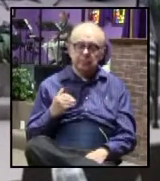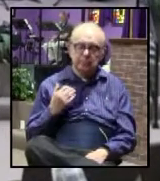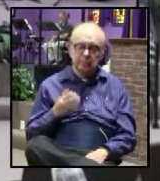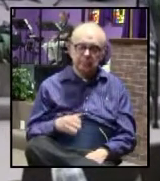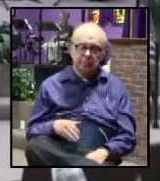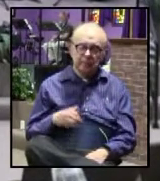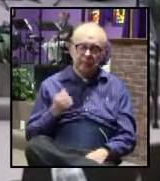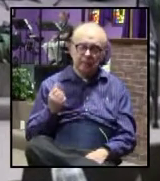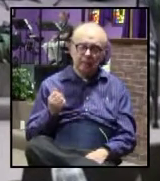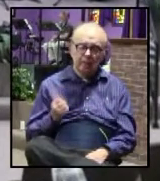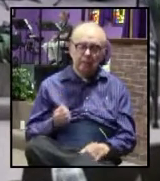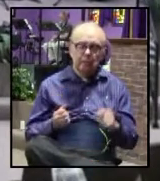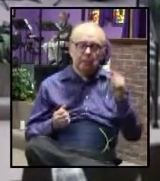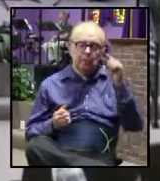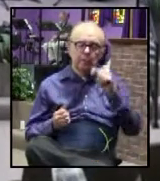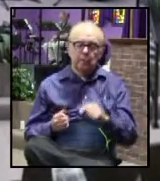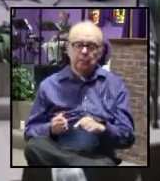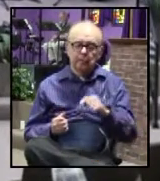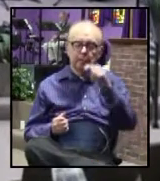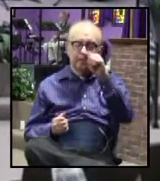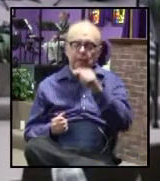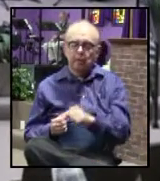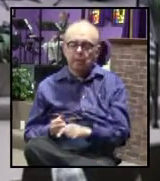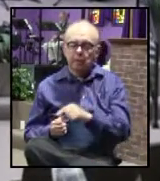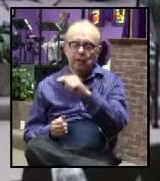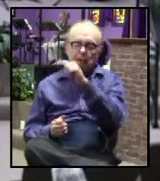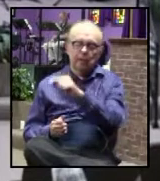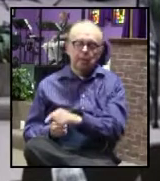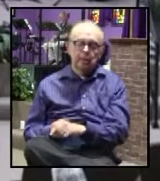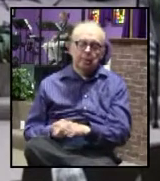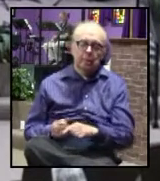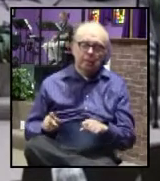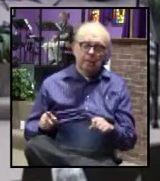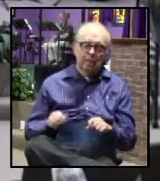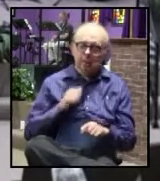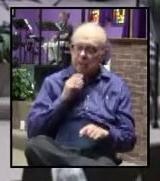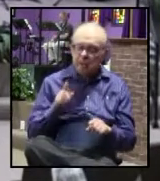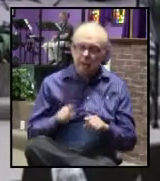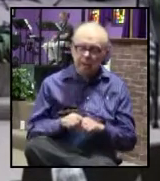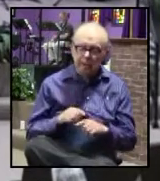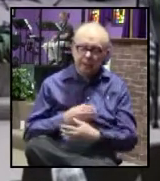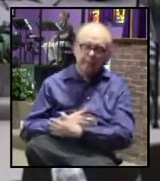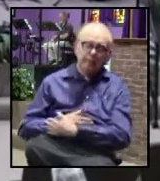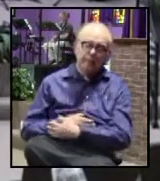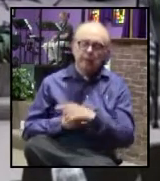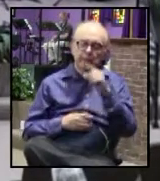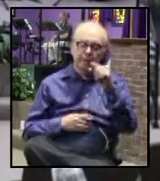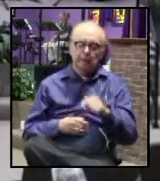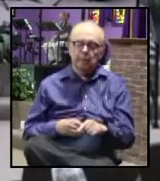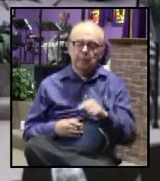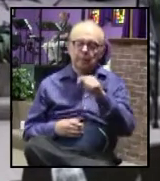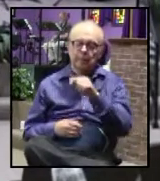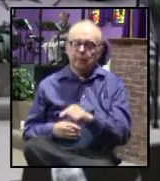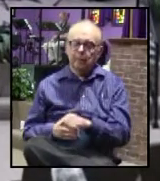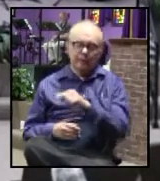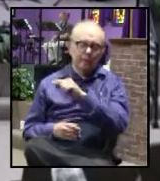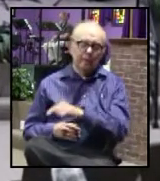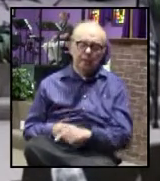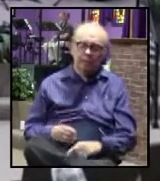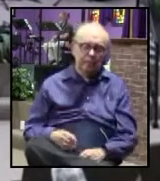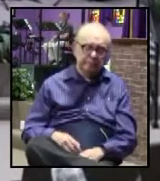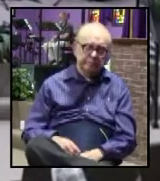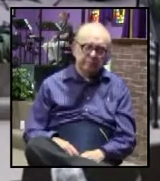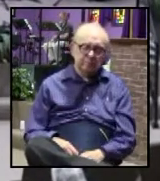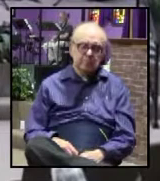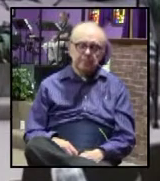Our lives are roller coasters. And not like the kiddie roller coasters, not where the ones that have little turns and you like the great pumpkin coaster over